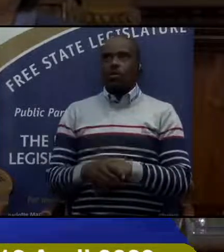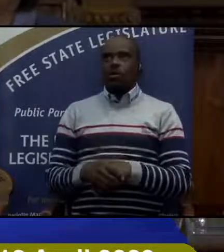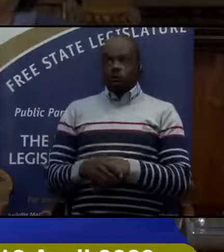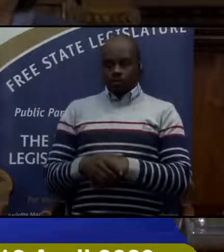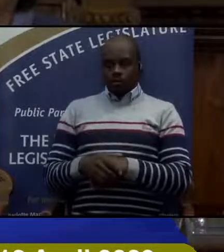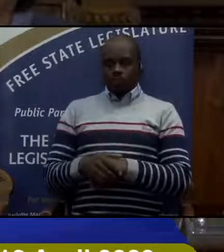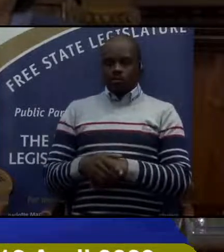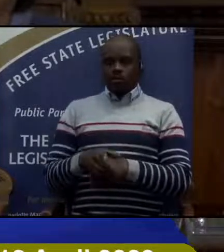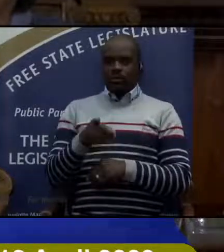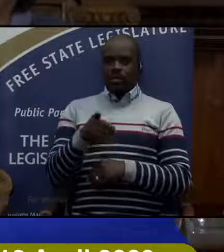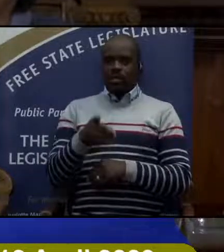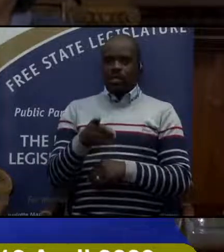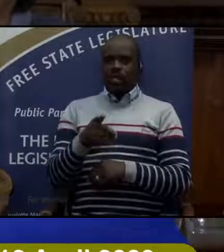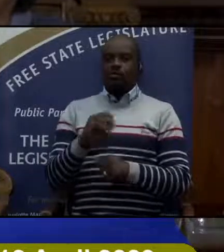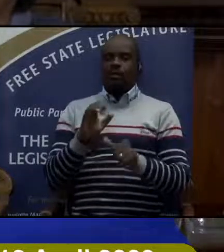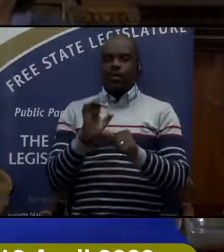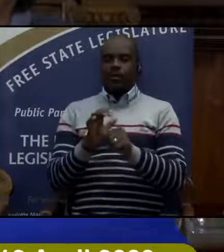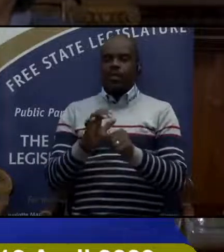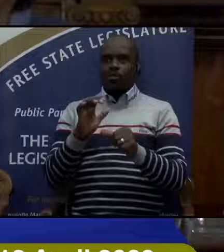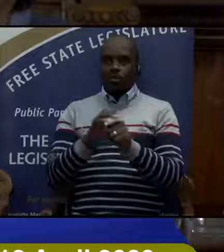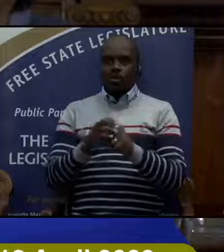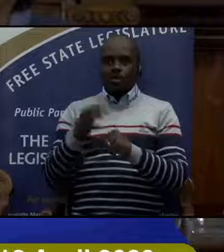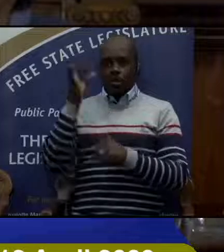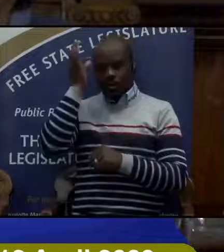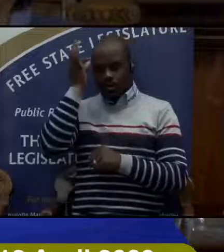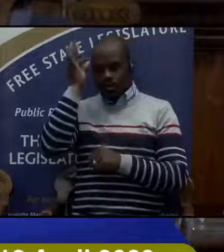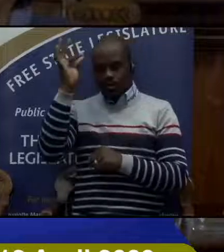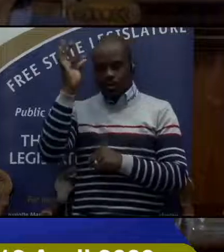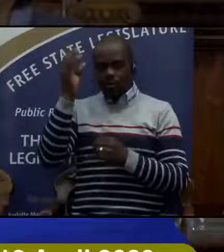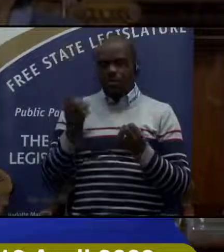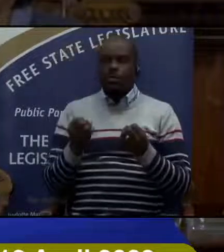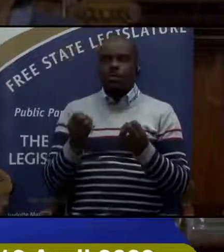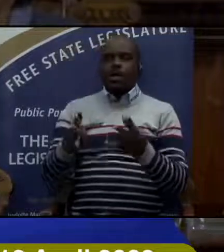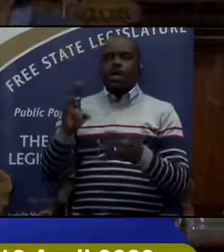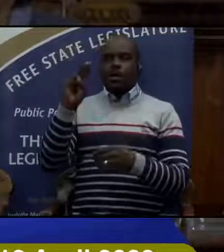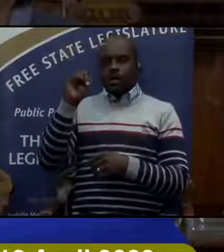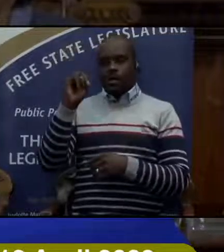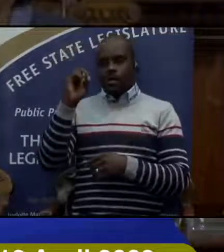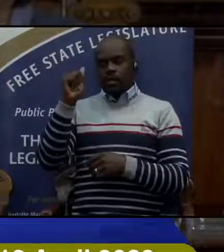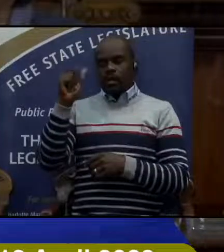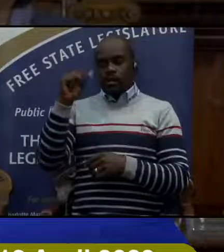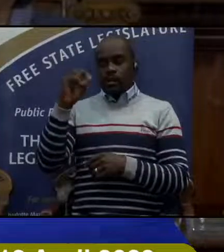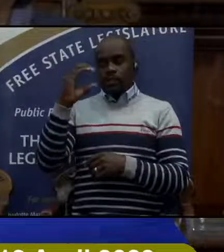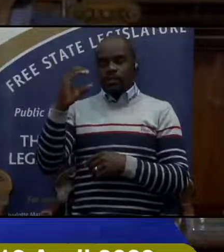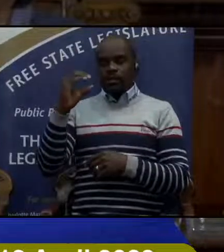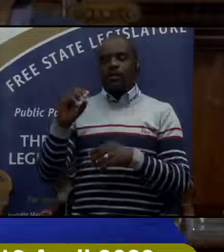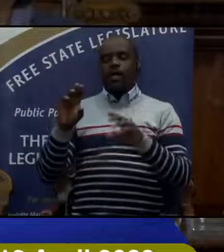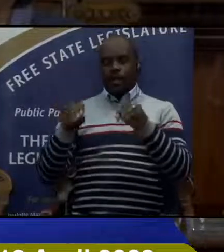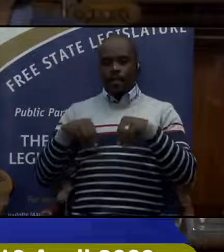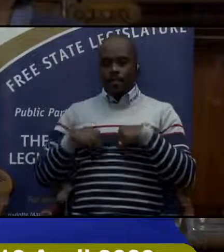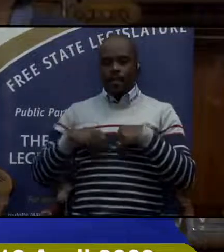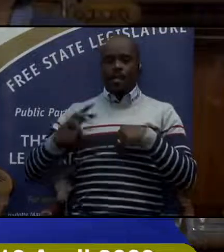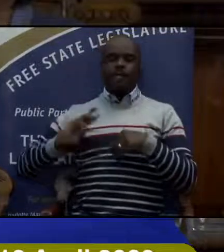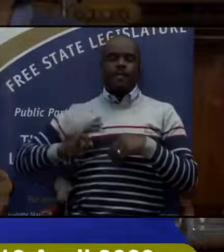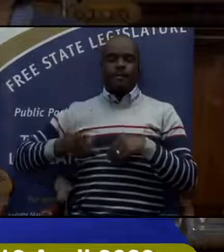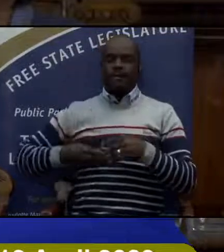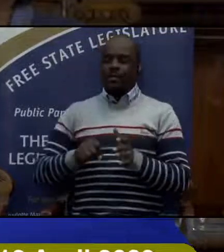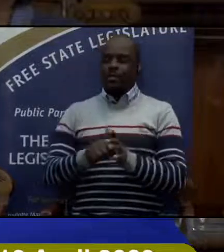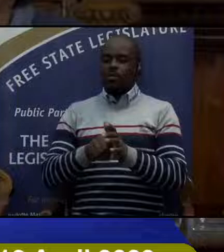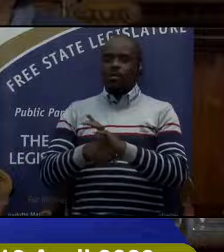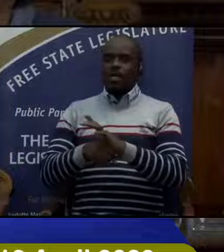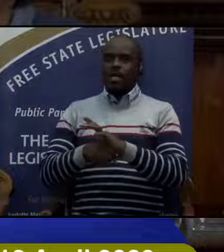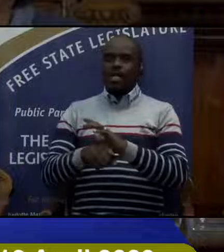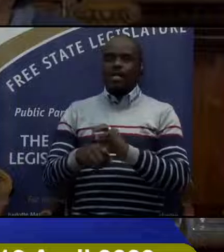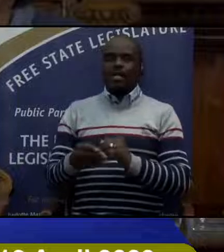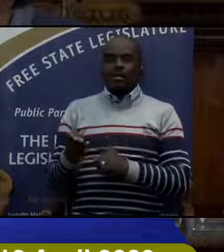their lives and their careers. We accept a huge number of women that are studying in the field of their choice in the higher